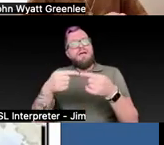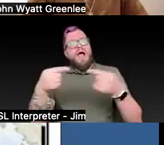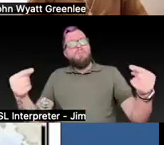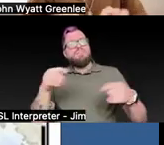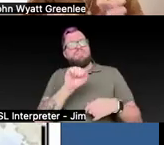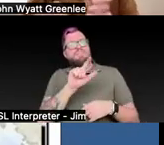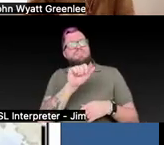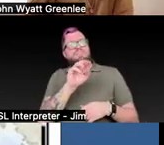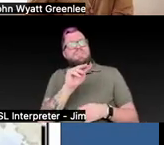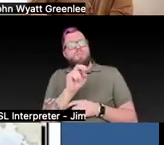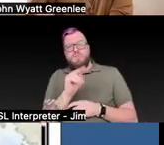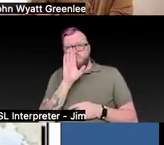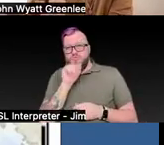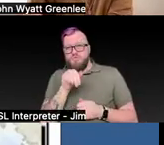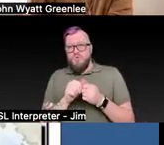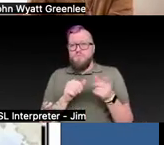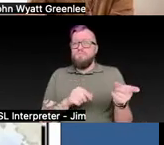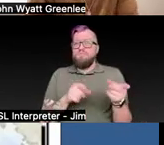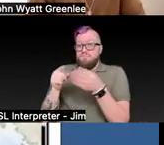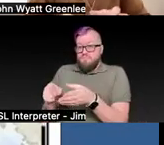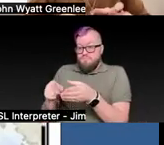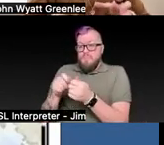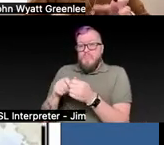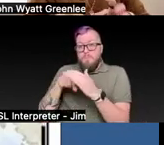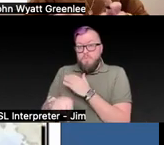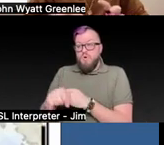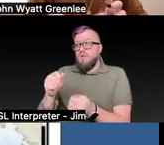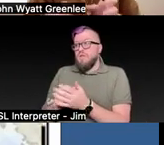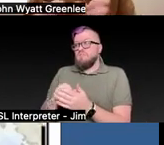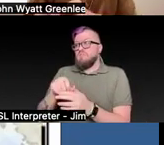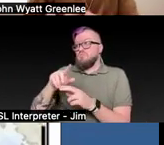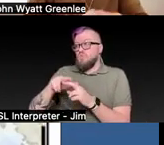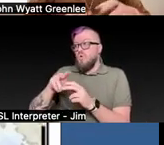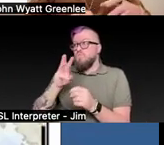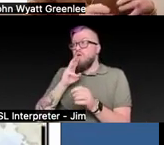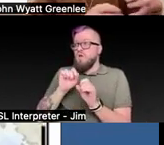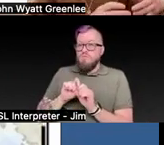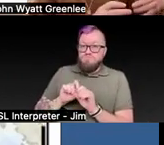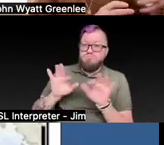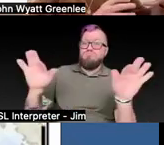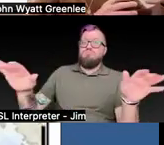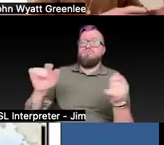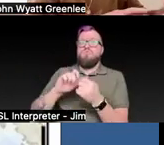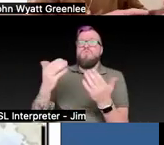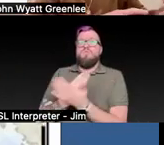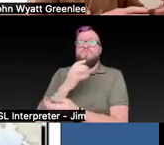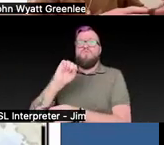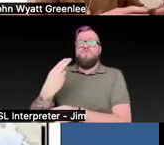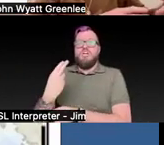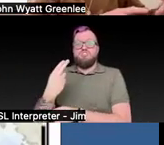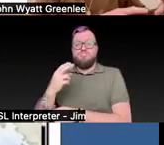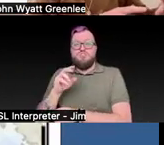in the ocean and they spend most of their lives in freshwater. So eels, all of the eels in Europe and all of the eels in the United